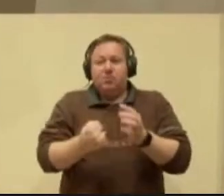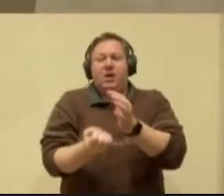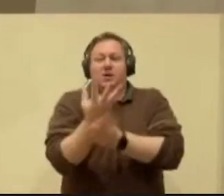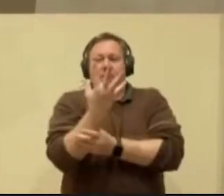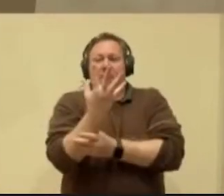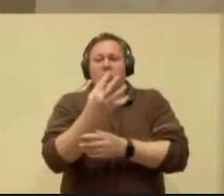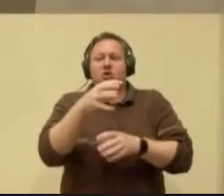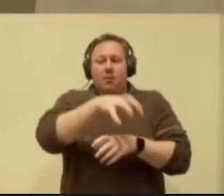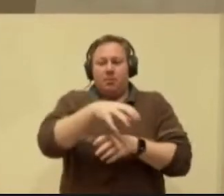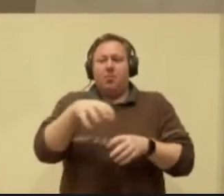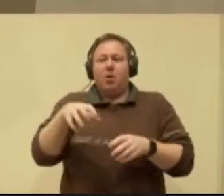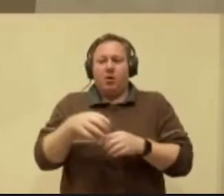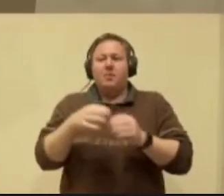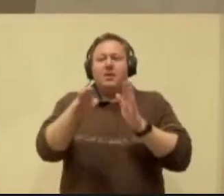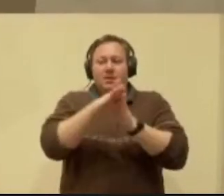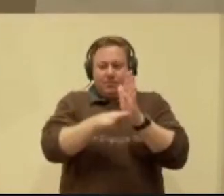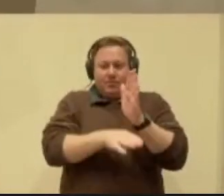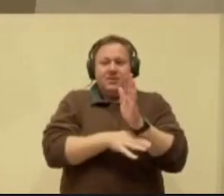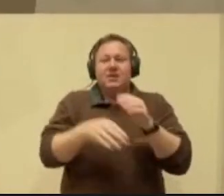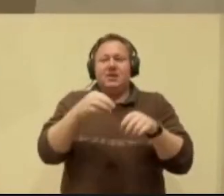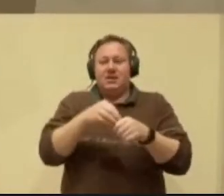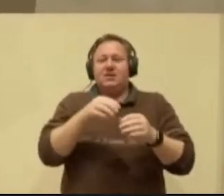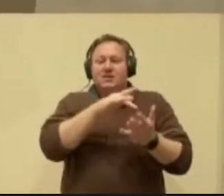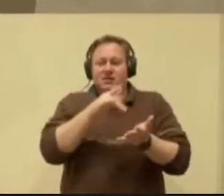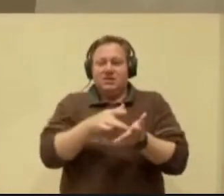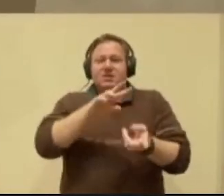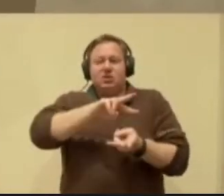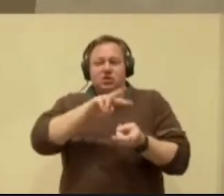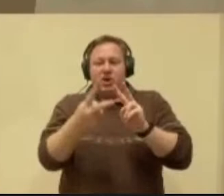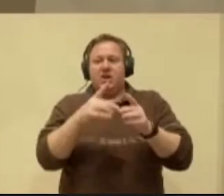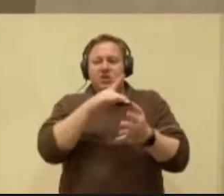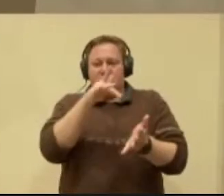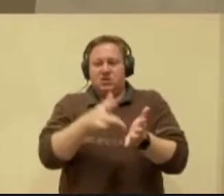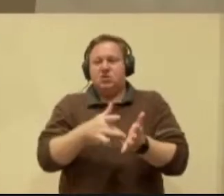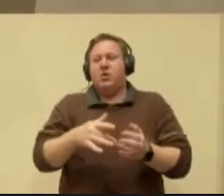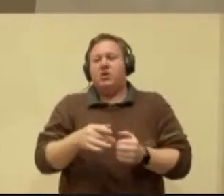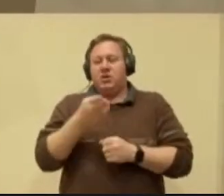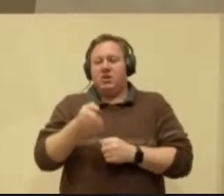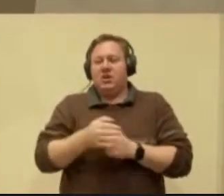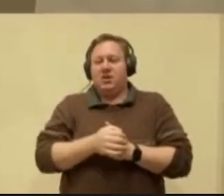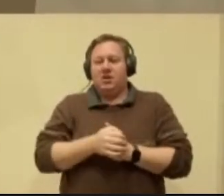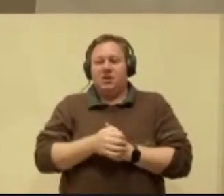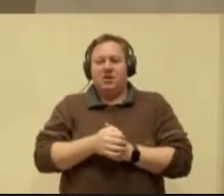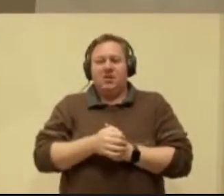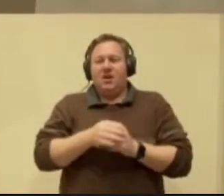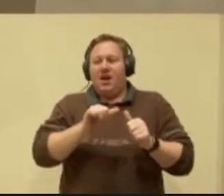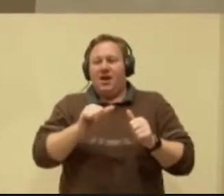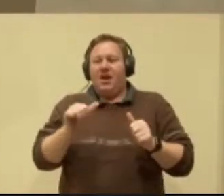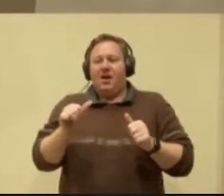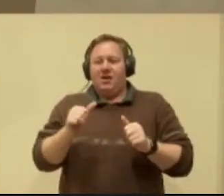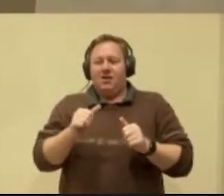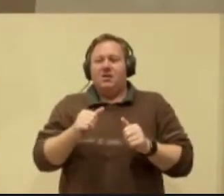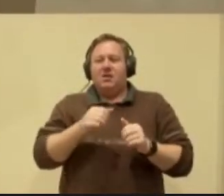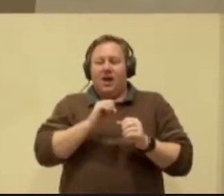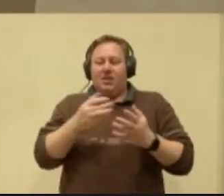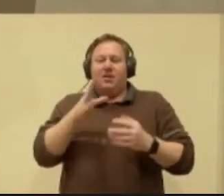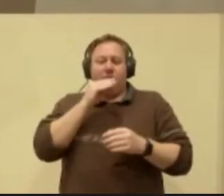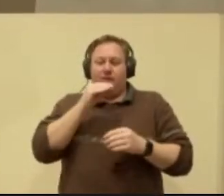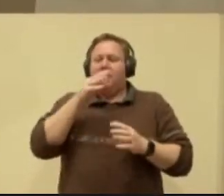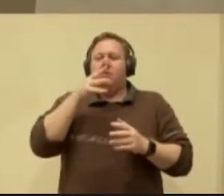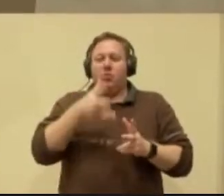a district we're going to be doing to change the situation sitting to the internet let me take this opportunity and